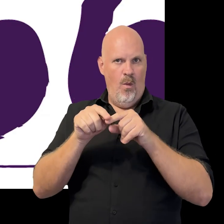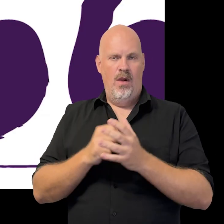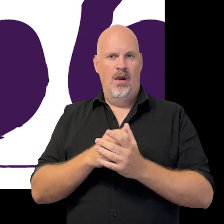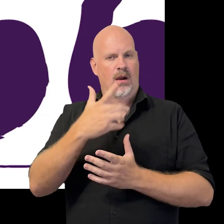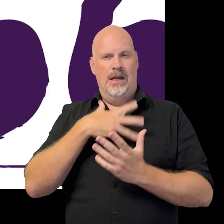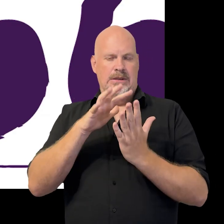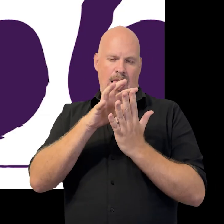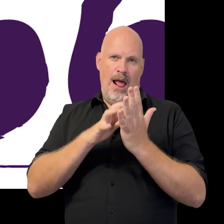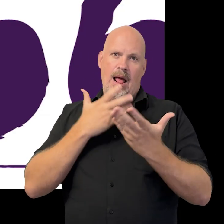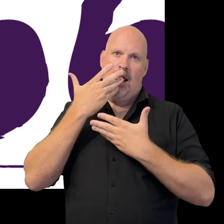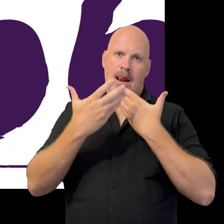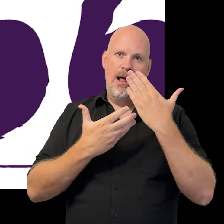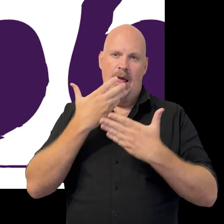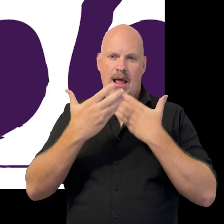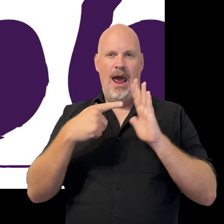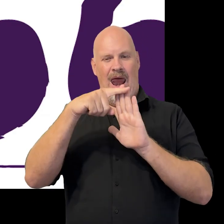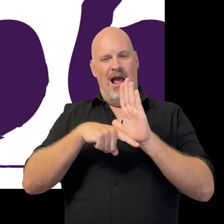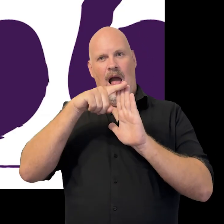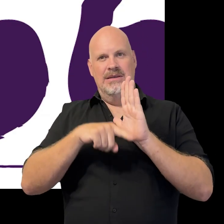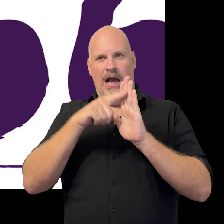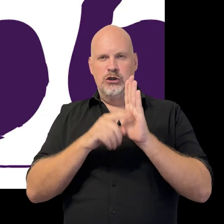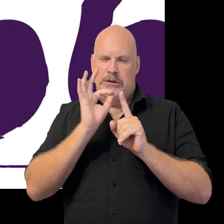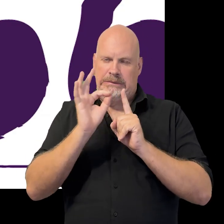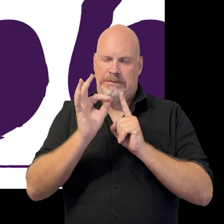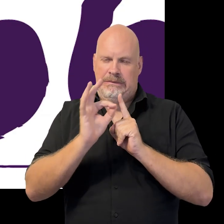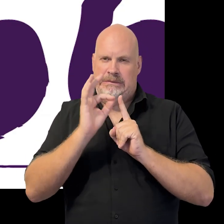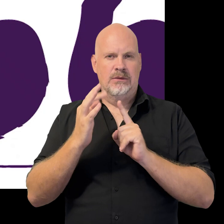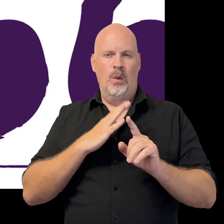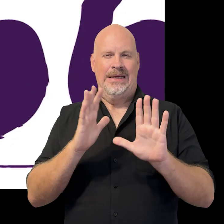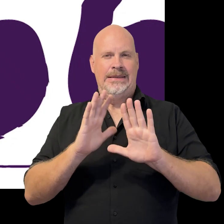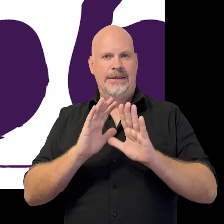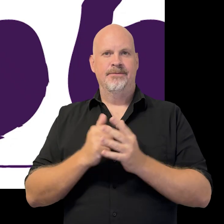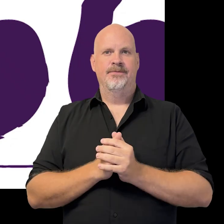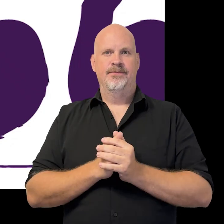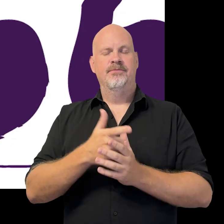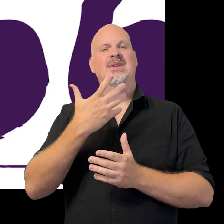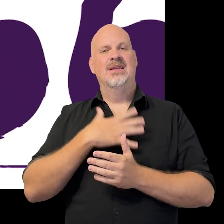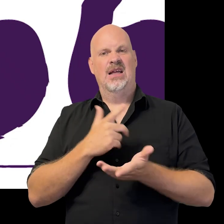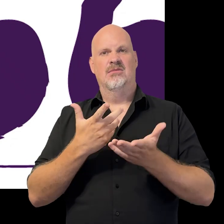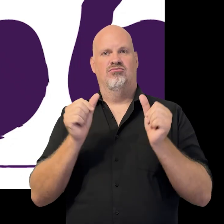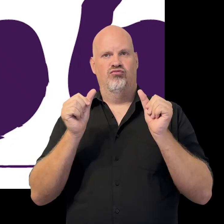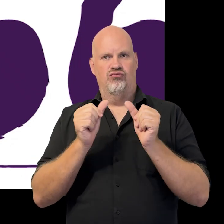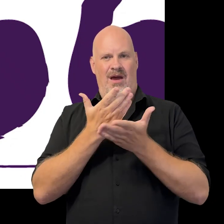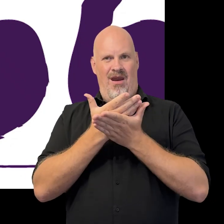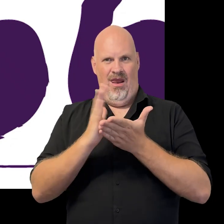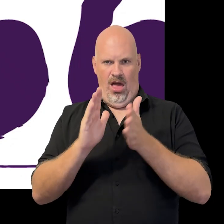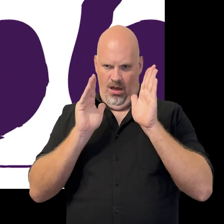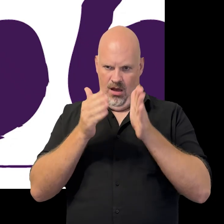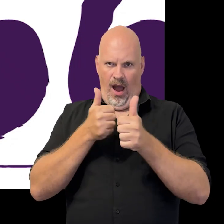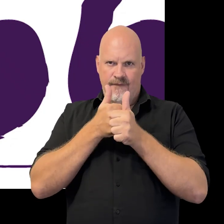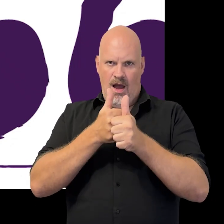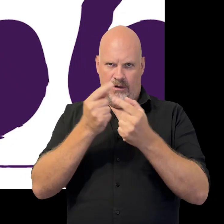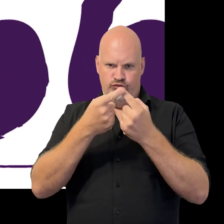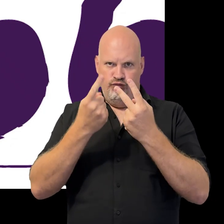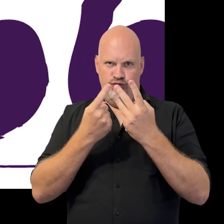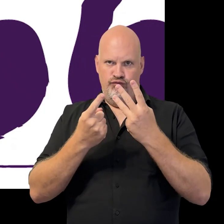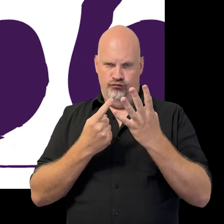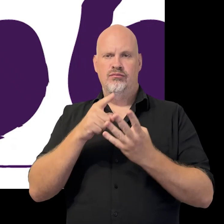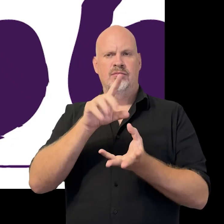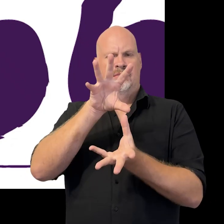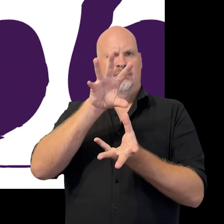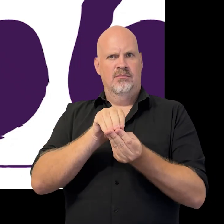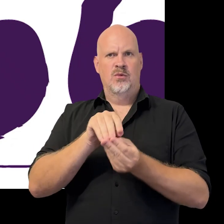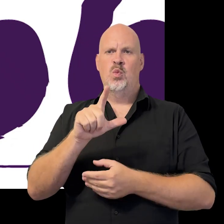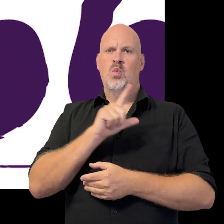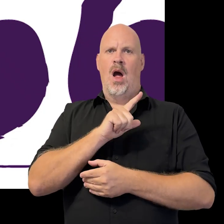more holistic view of what needs to be investigated. So based on what you've identified